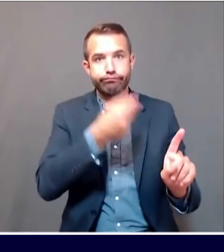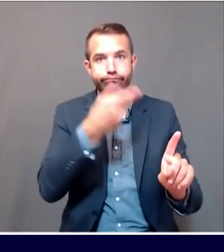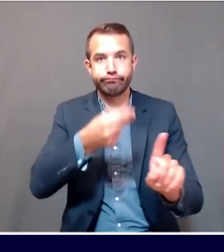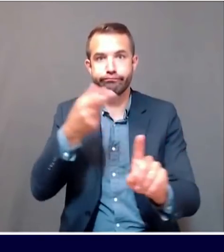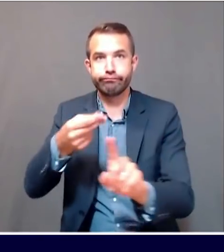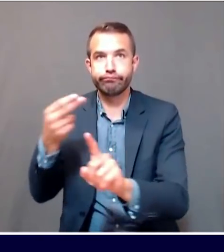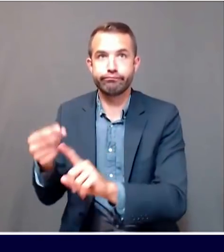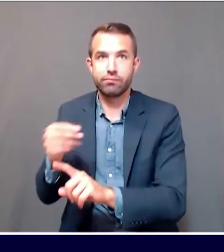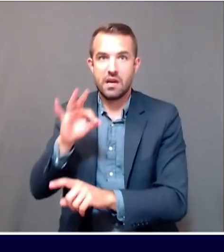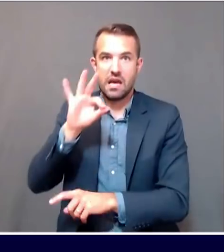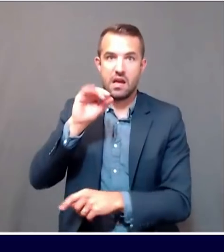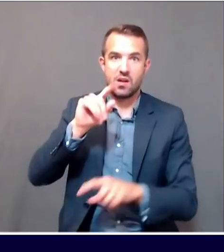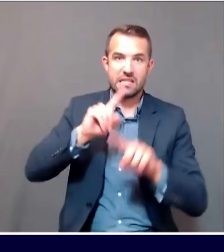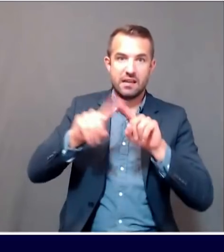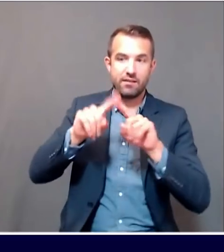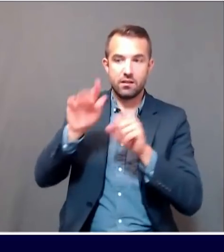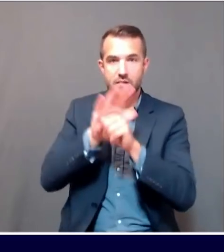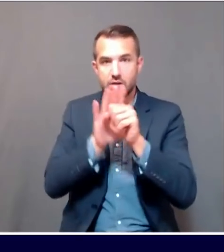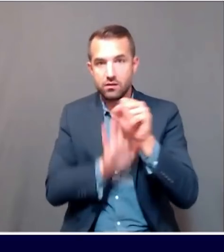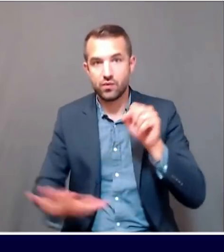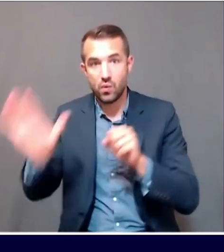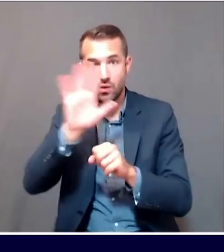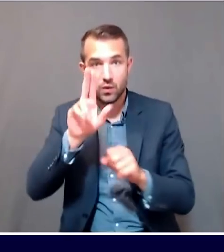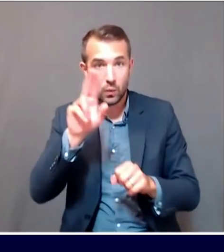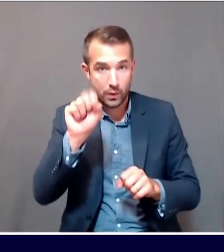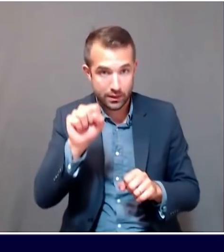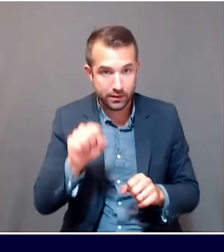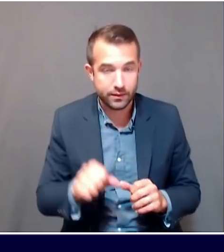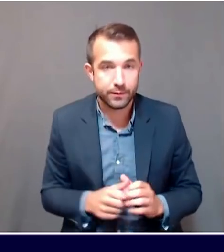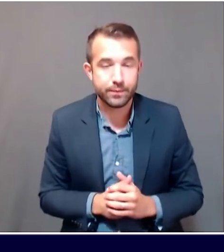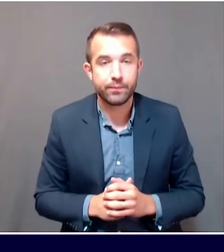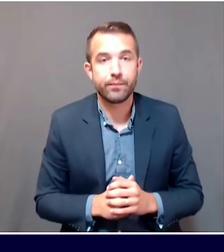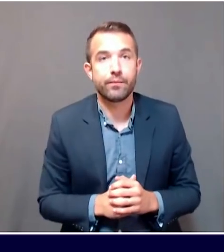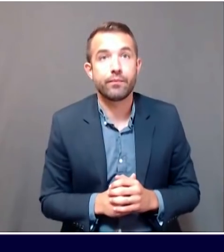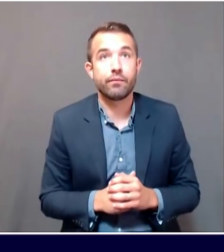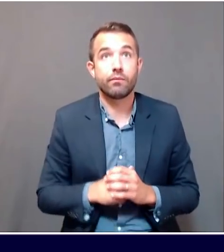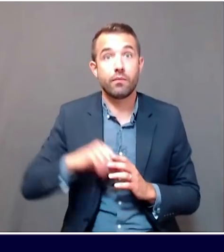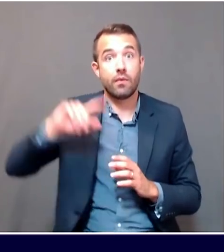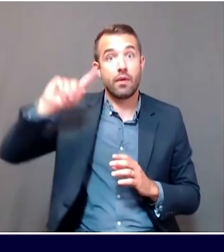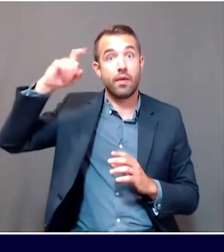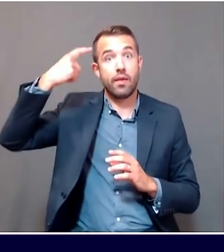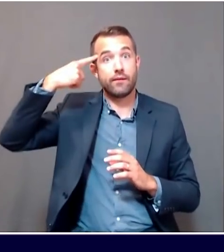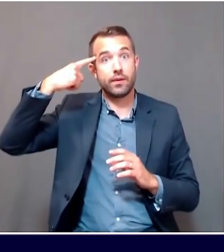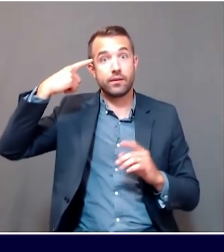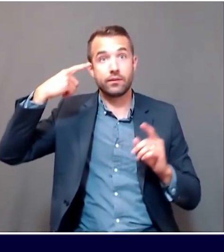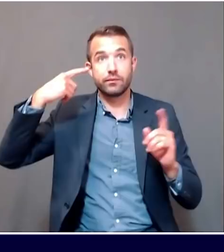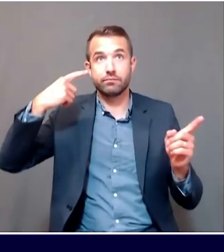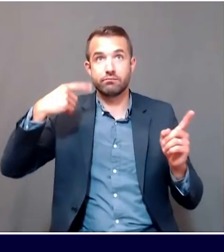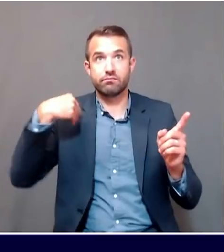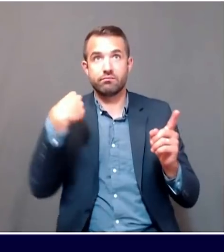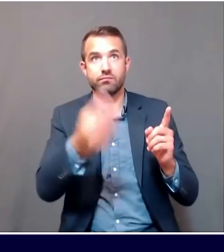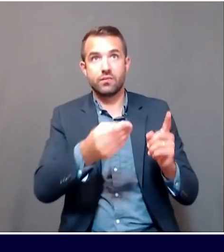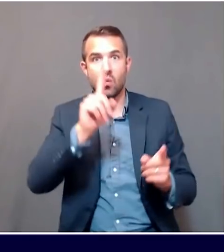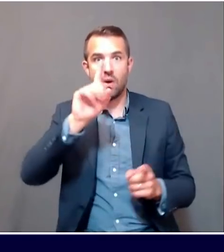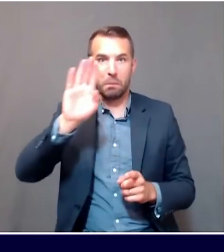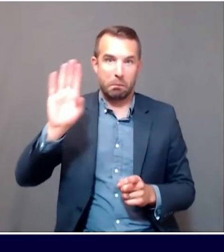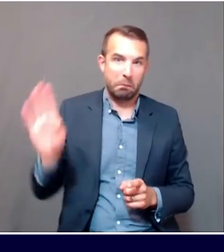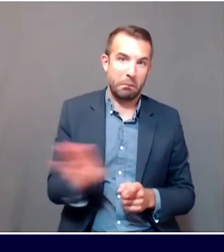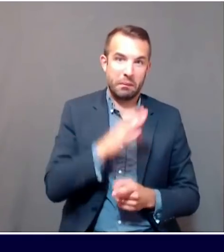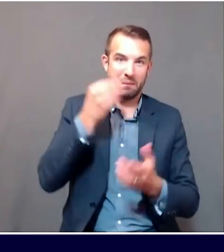the country. The US government has provided Moderna nearly $1 billion in financial